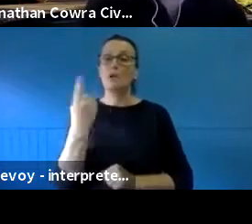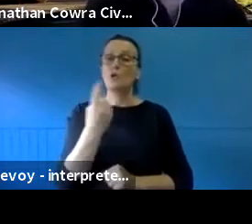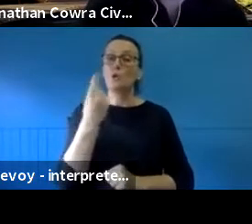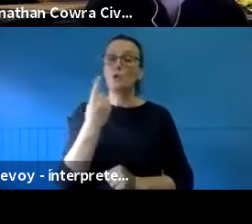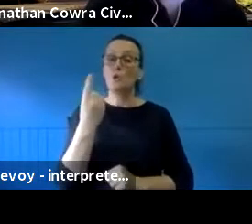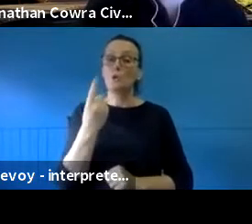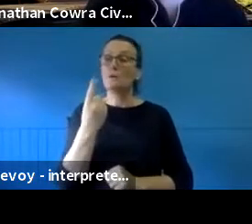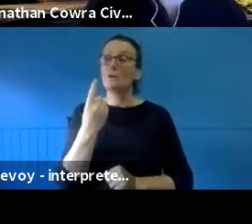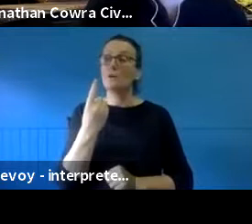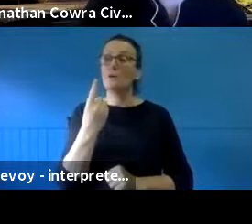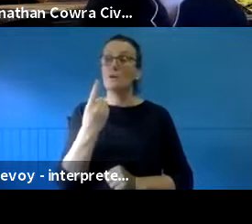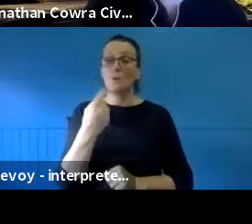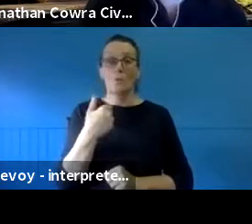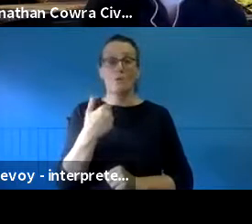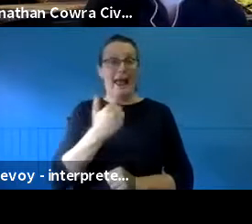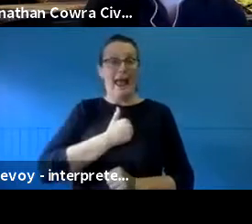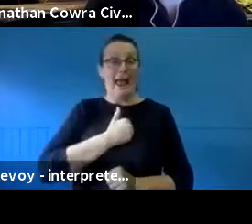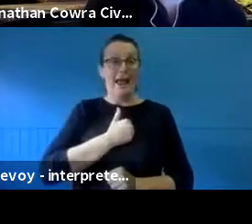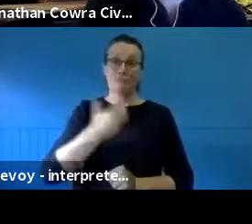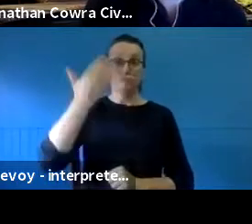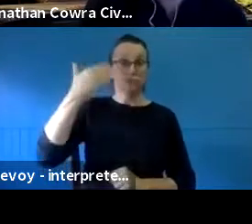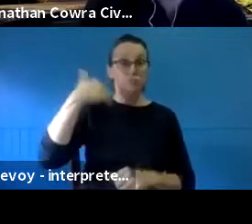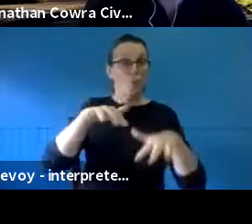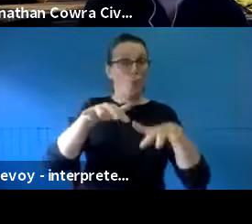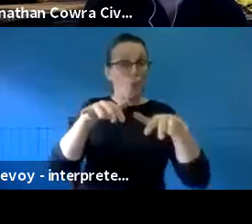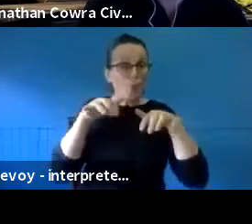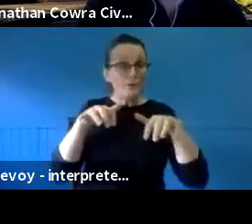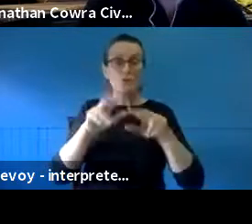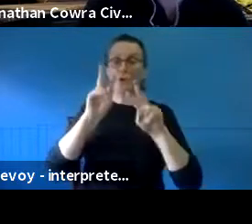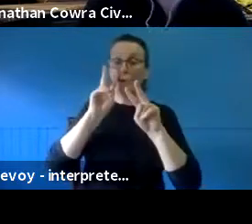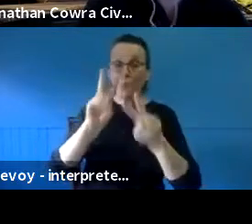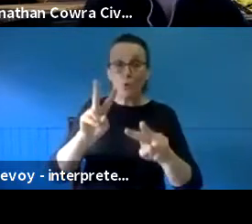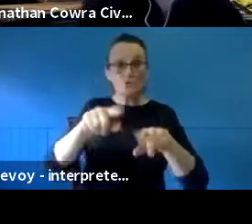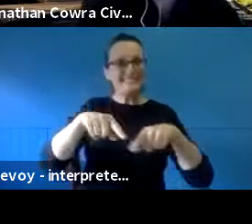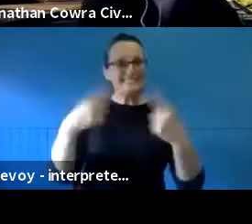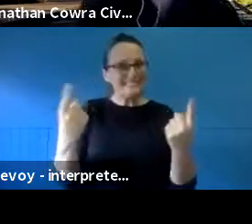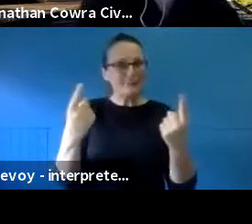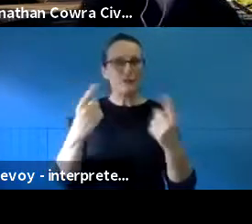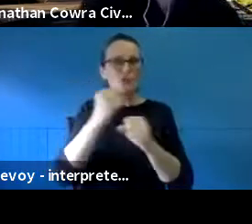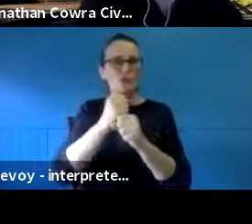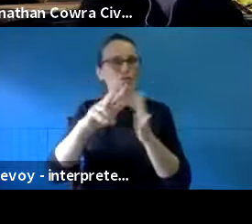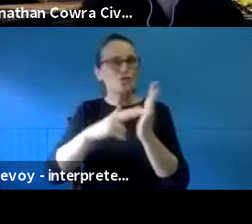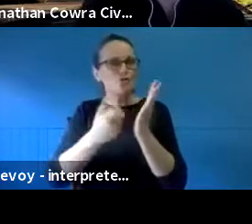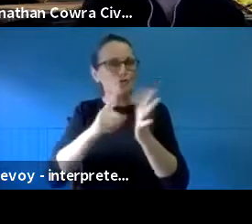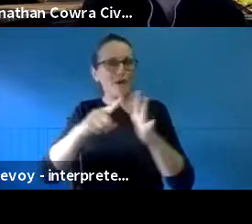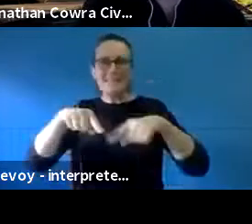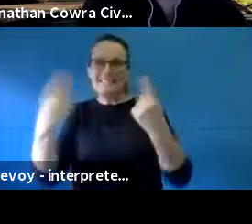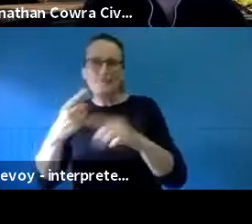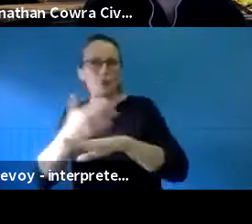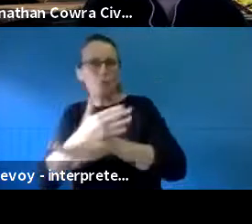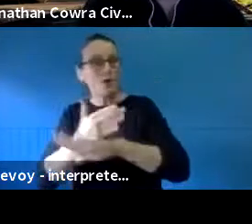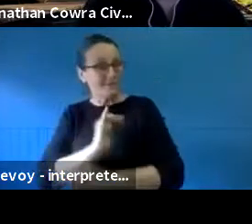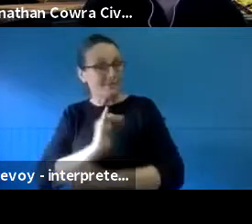watching other art forms or genres, a type of work that they hadn't hitherto been exposed to. That's been one of the kind of really